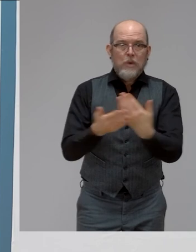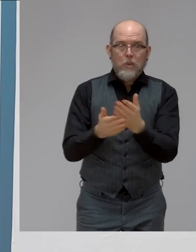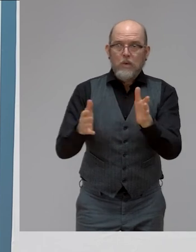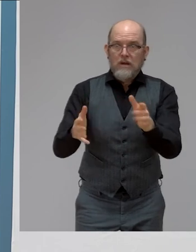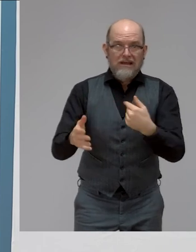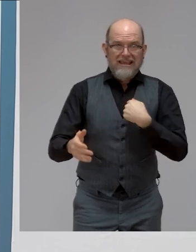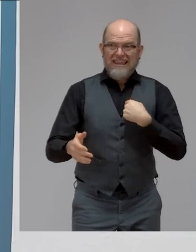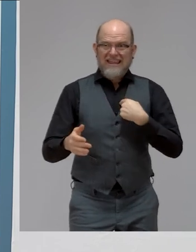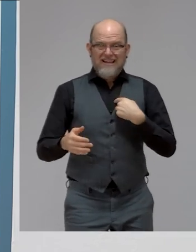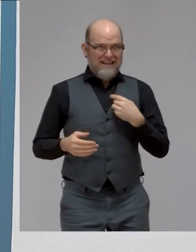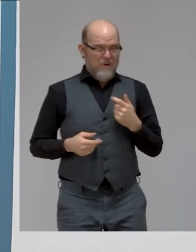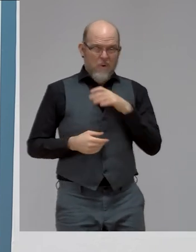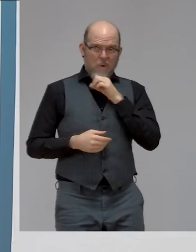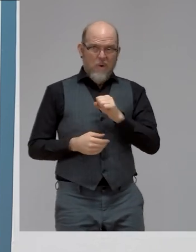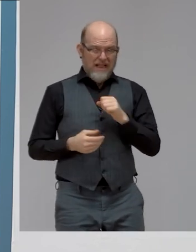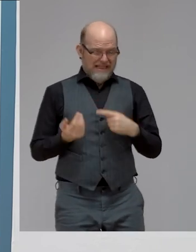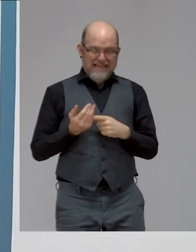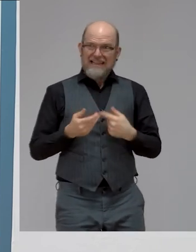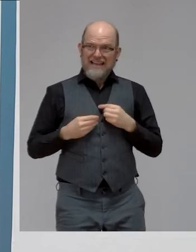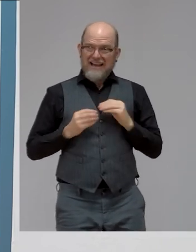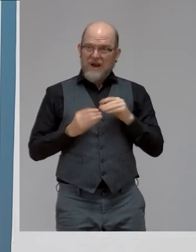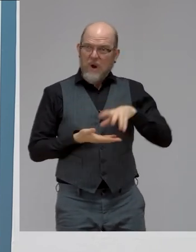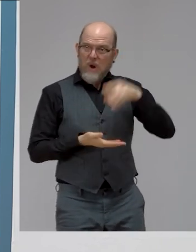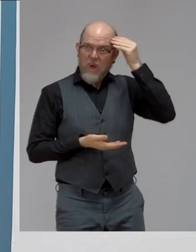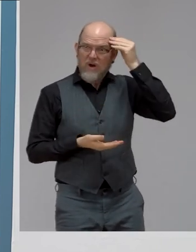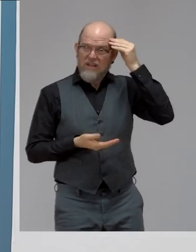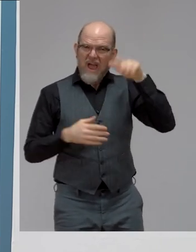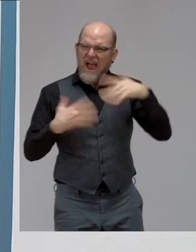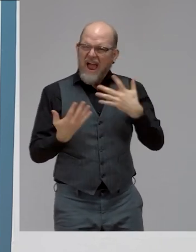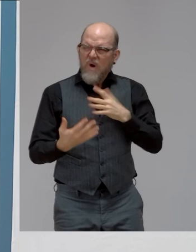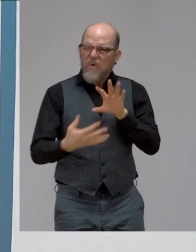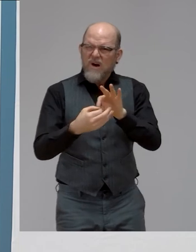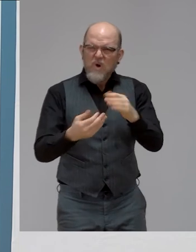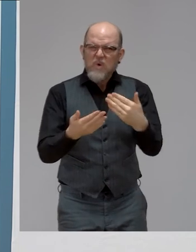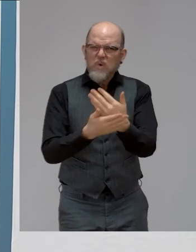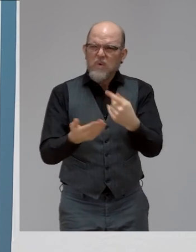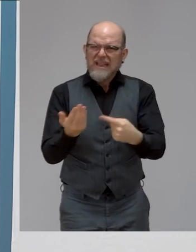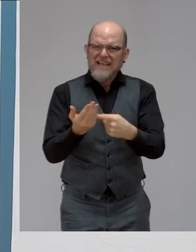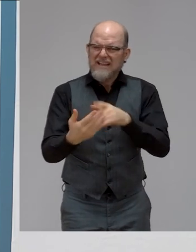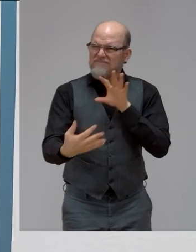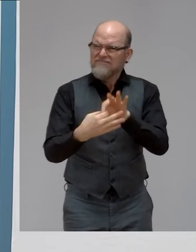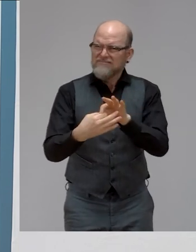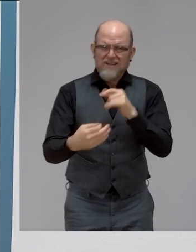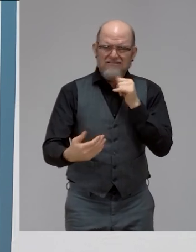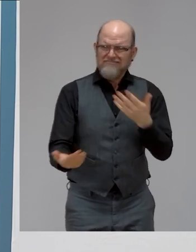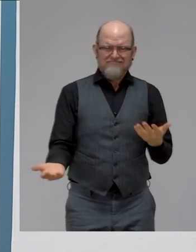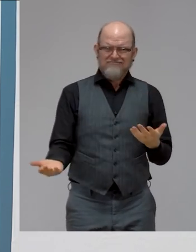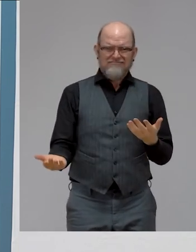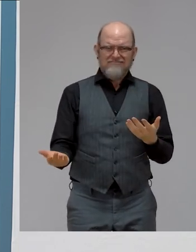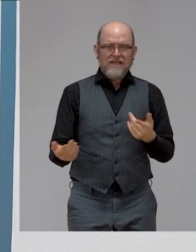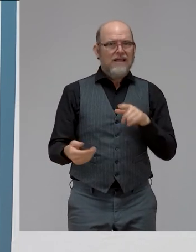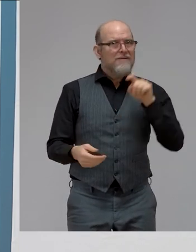So there is a real need for new technology to be able to work independently.